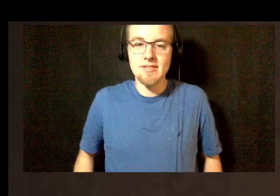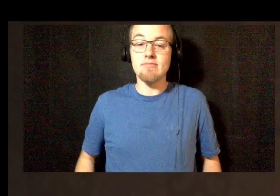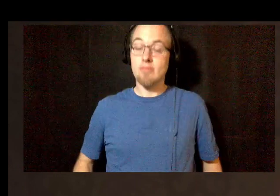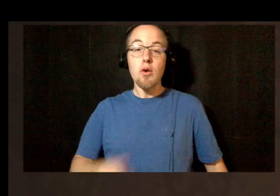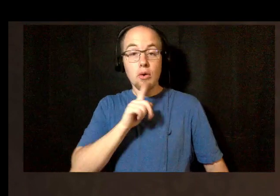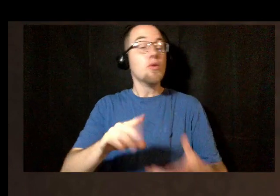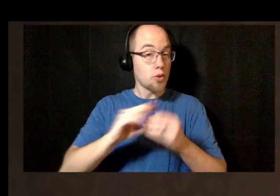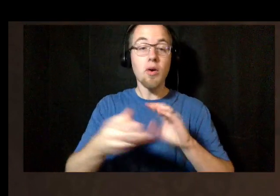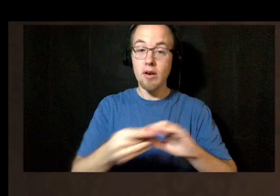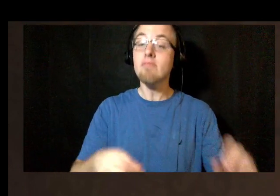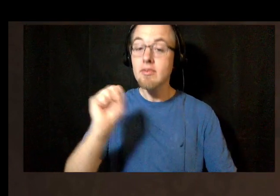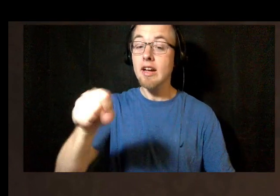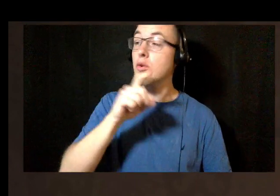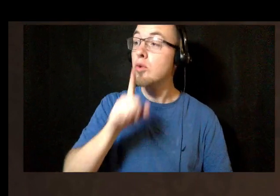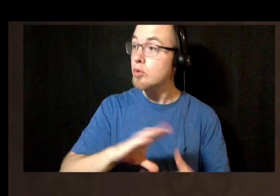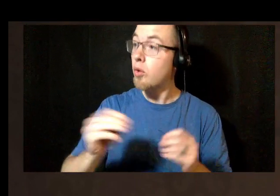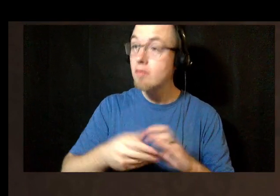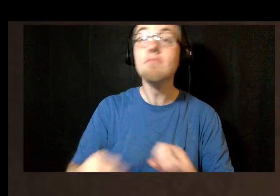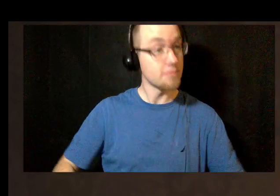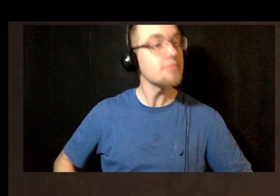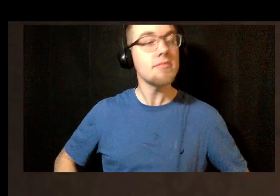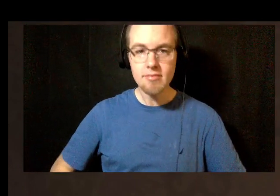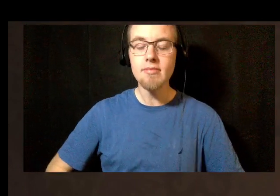True story. True story.